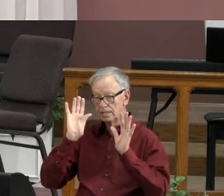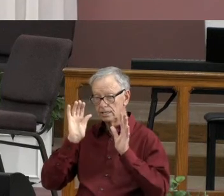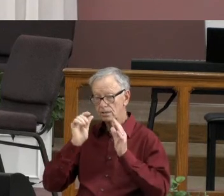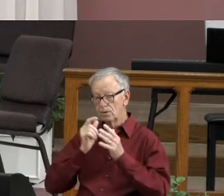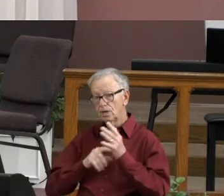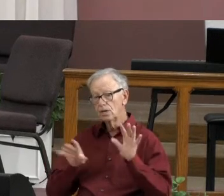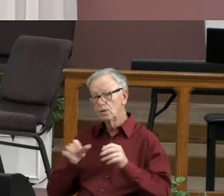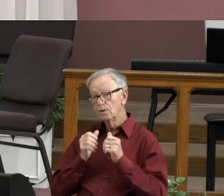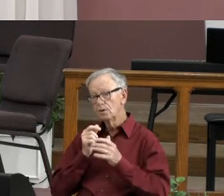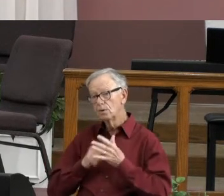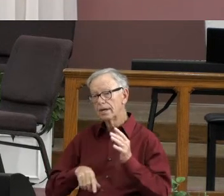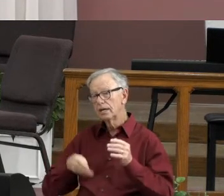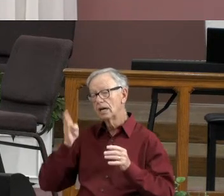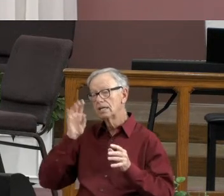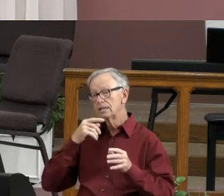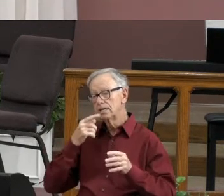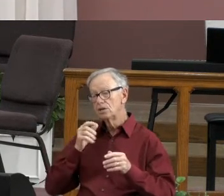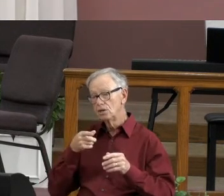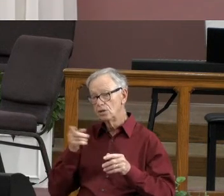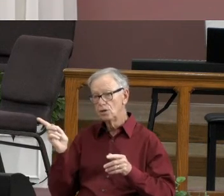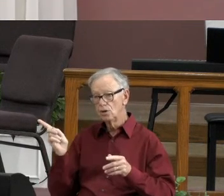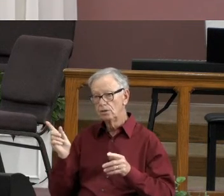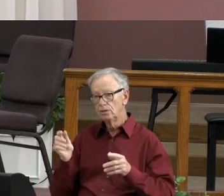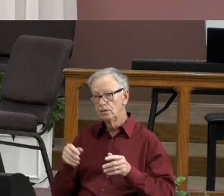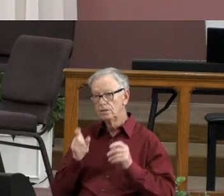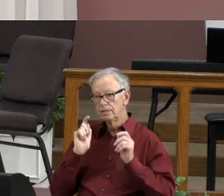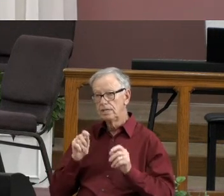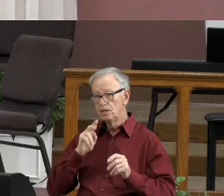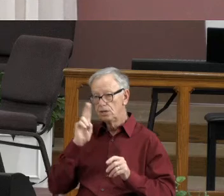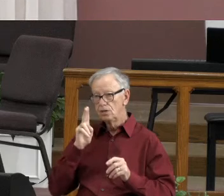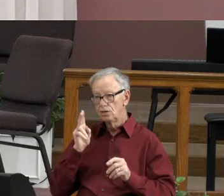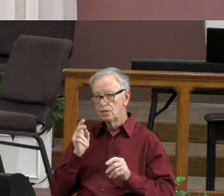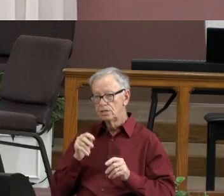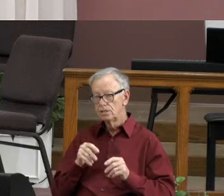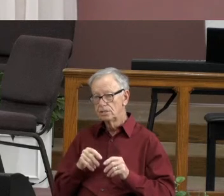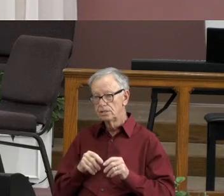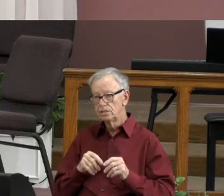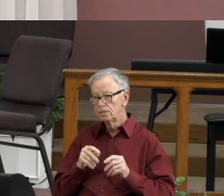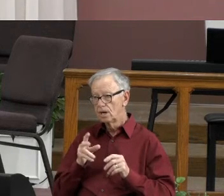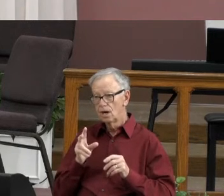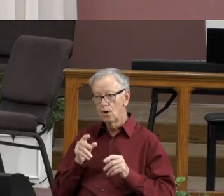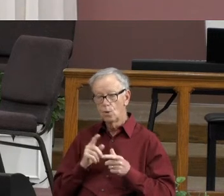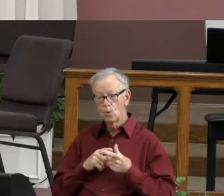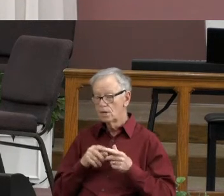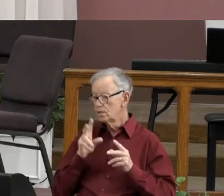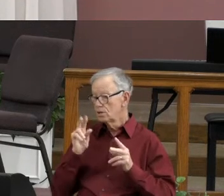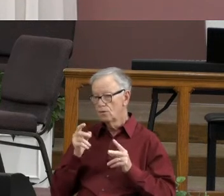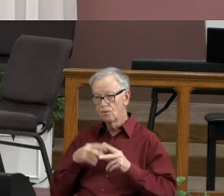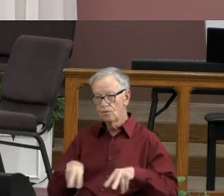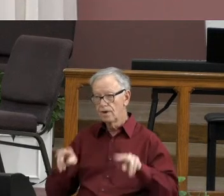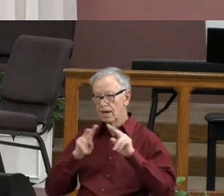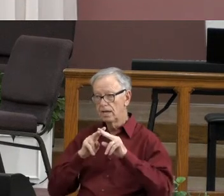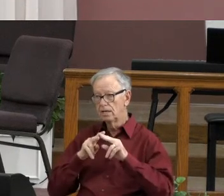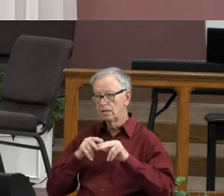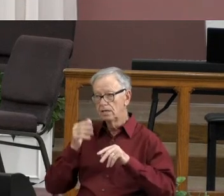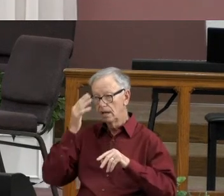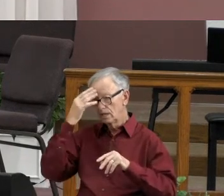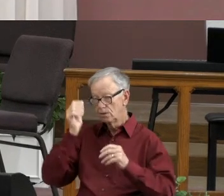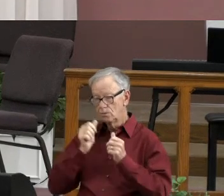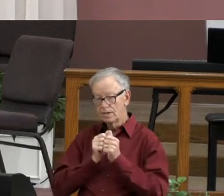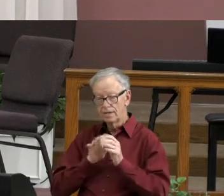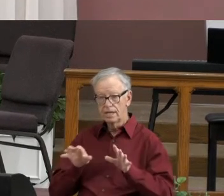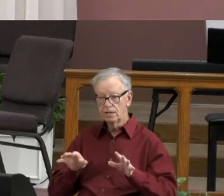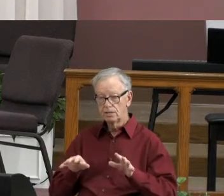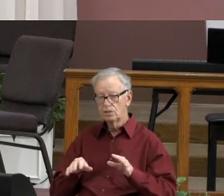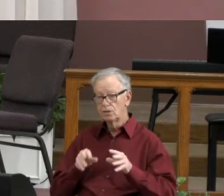you? You need to apply it, otherwise it's of no value. Knowledge without action is